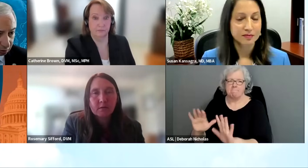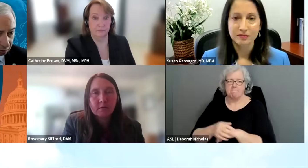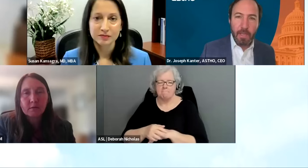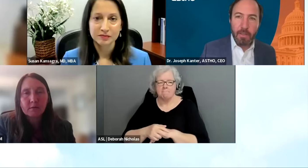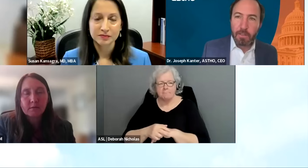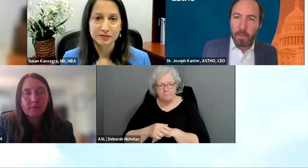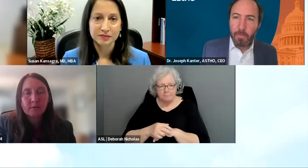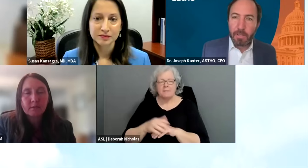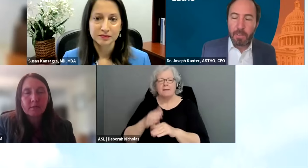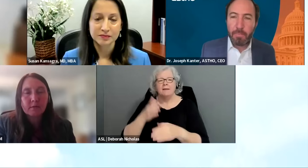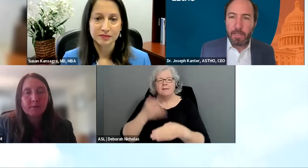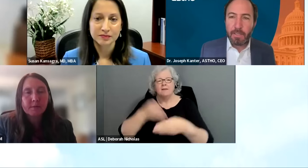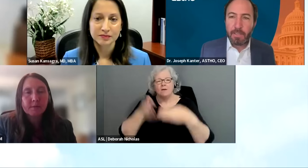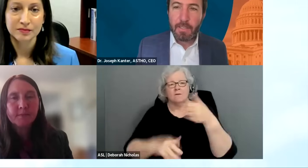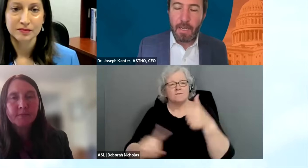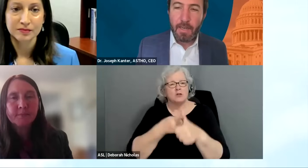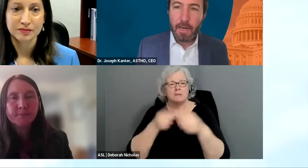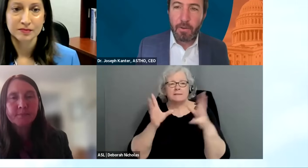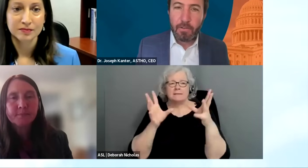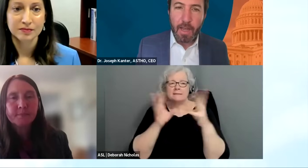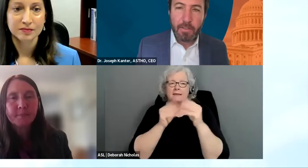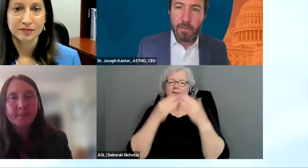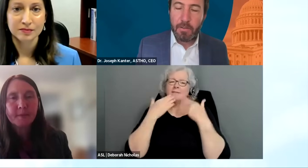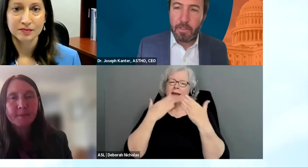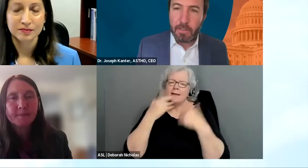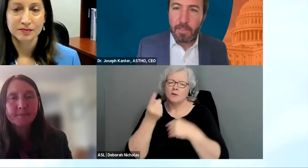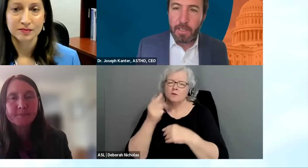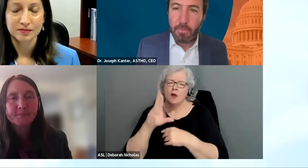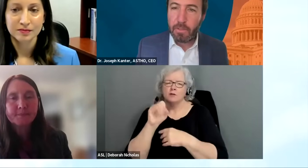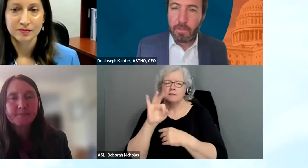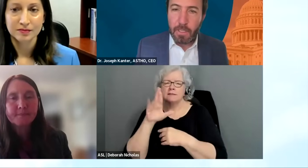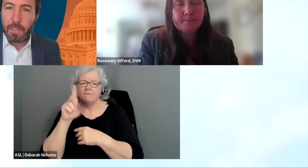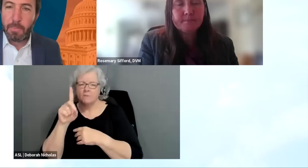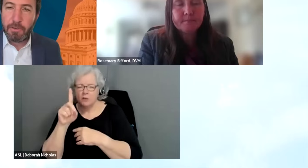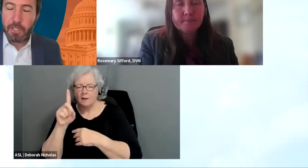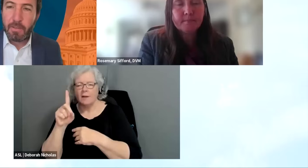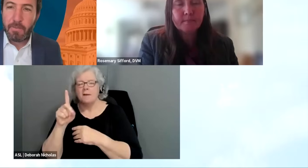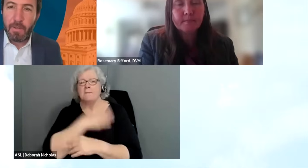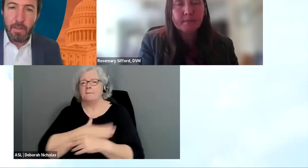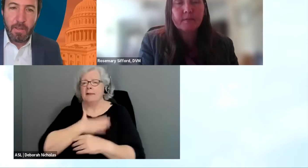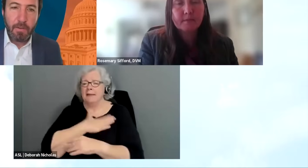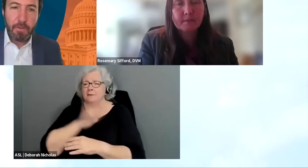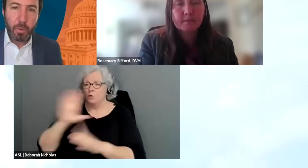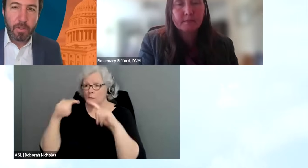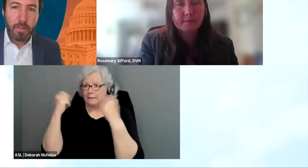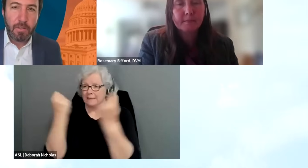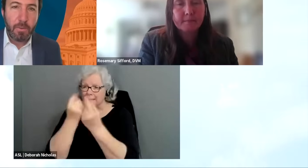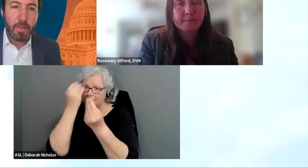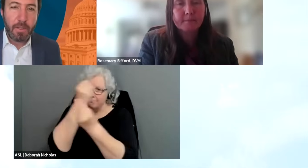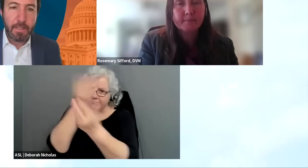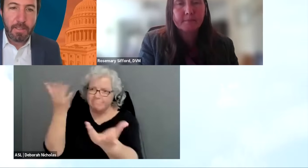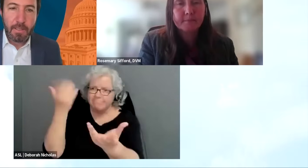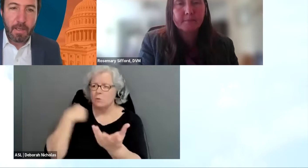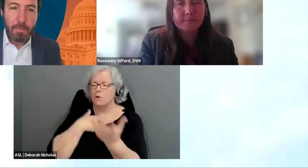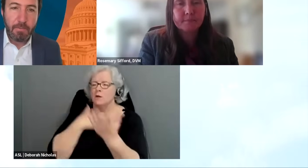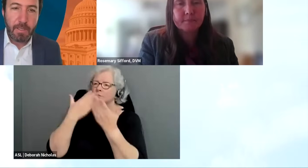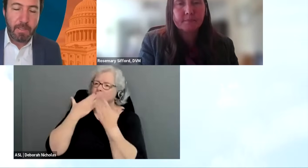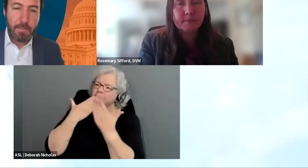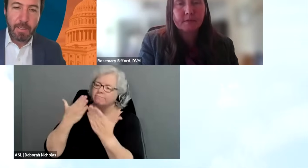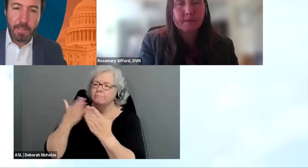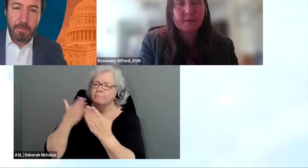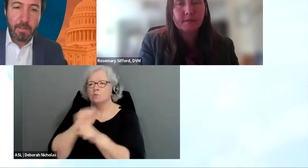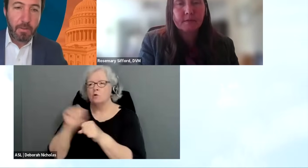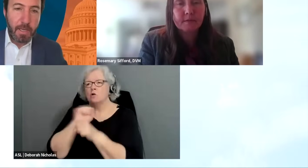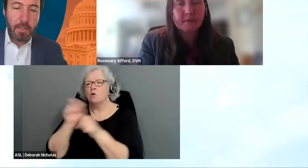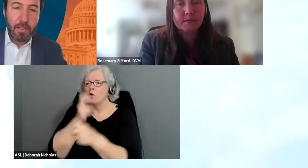Dr. Sifford, thank you so much, and please extend our gratitude to your team. We're deeply appreciative of the work they're doing on this. It really does